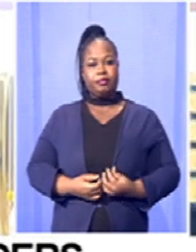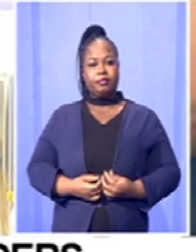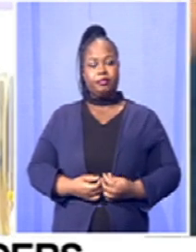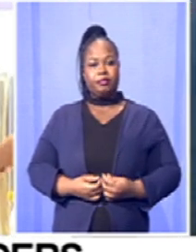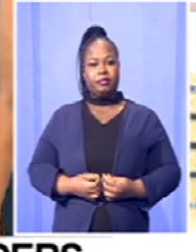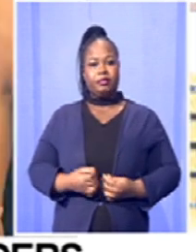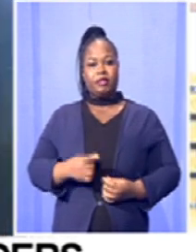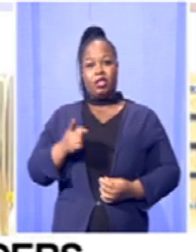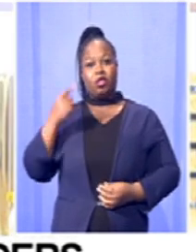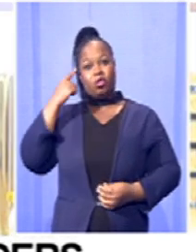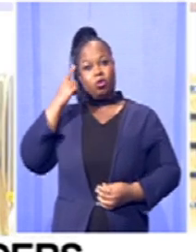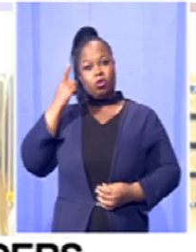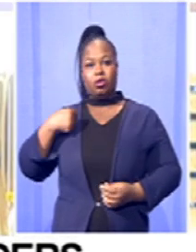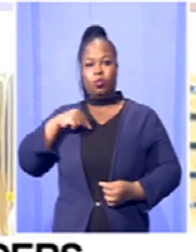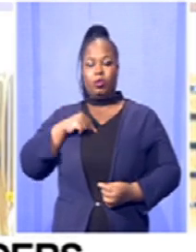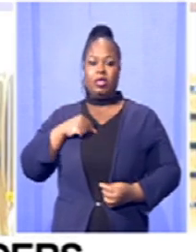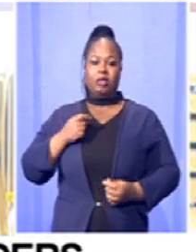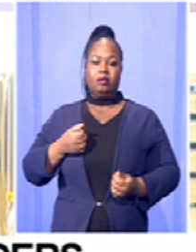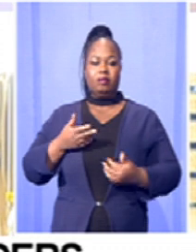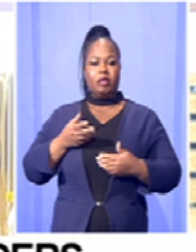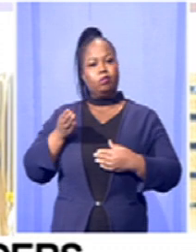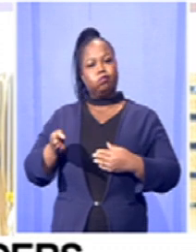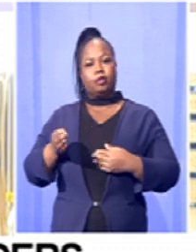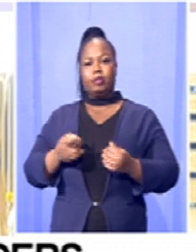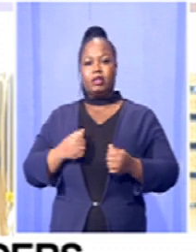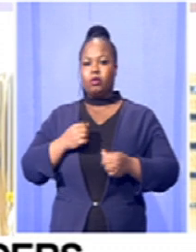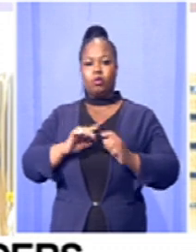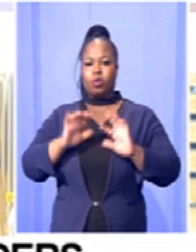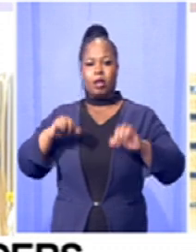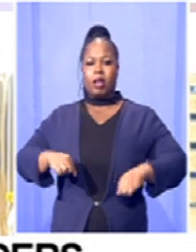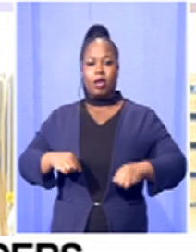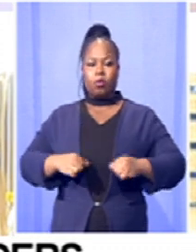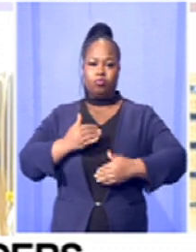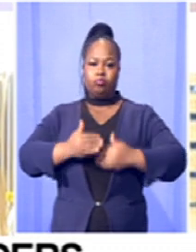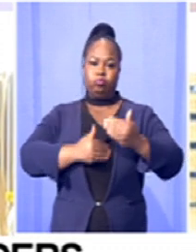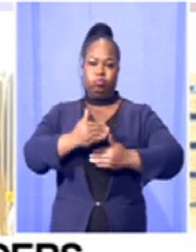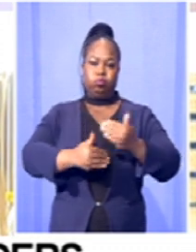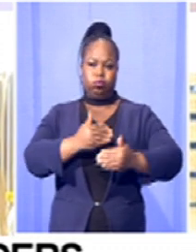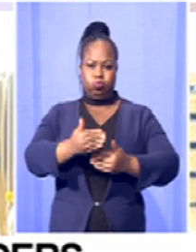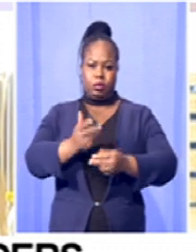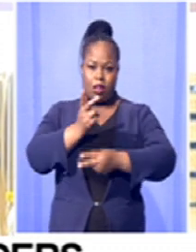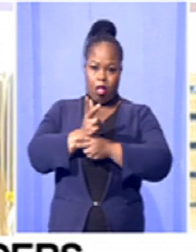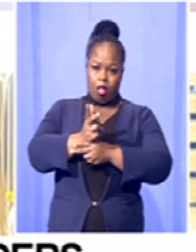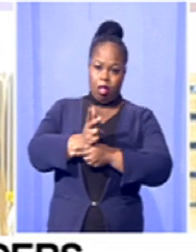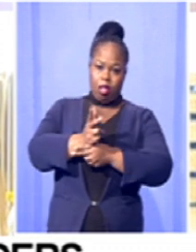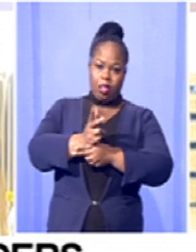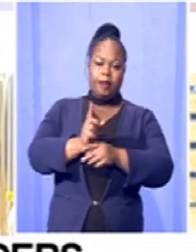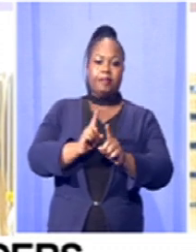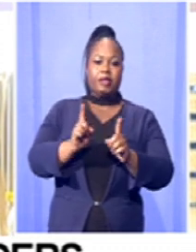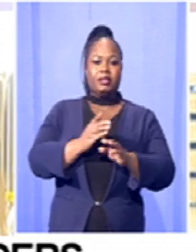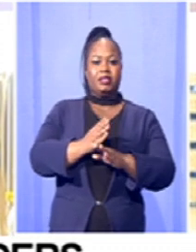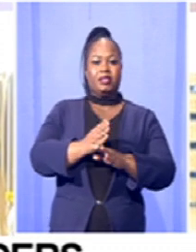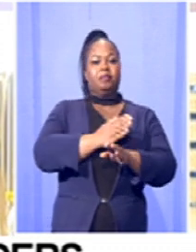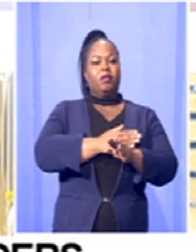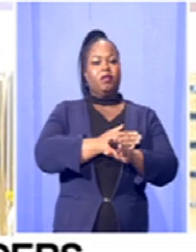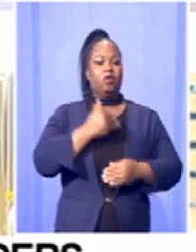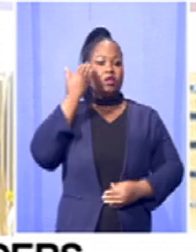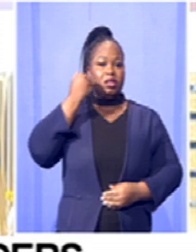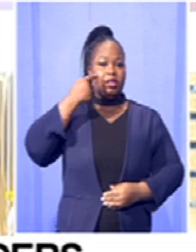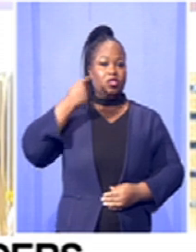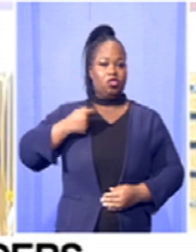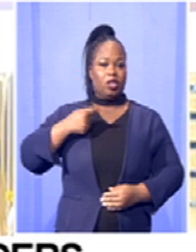but we're not allowed to take the proceedings of the court. We're only allowed to take only just before the judge comes